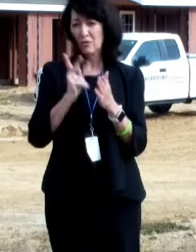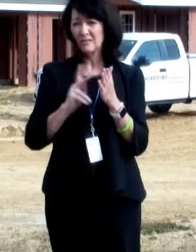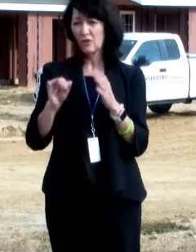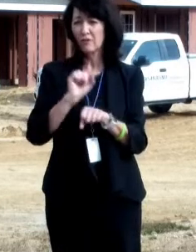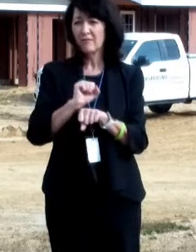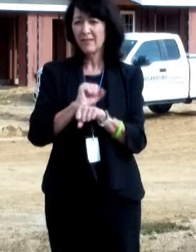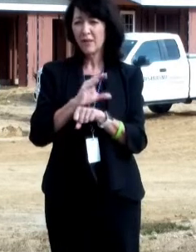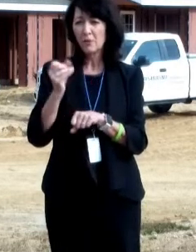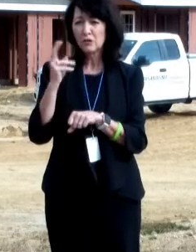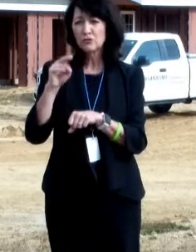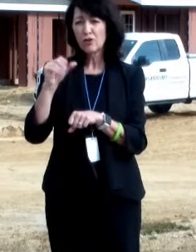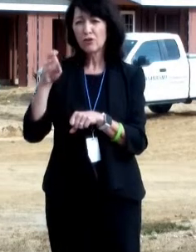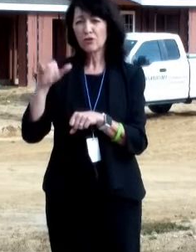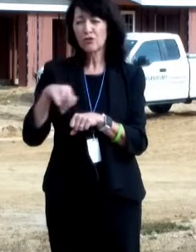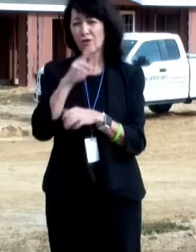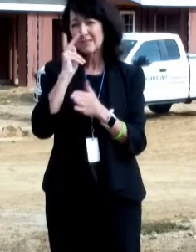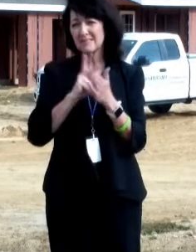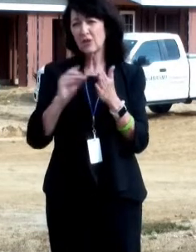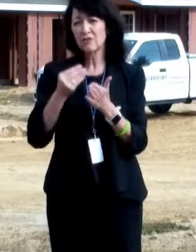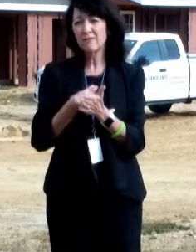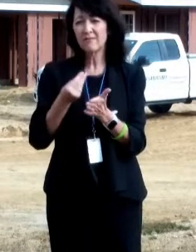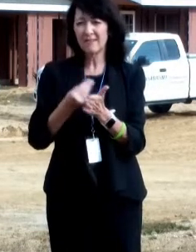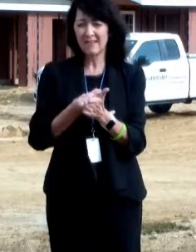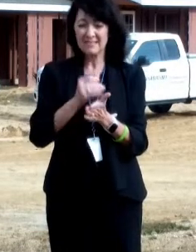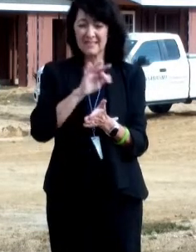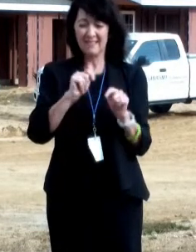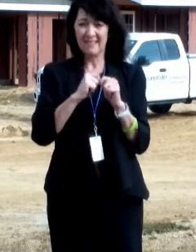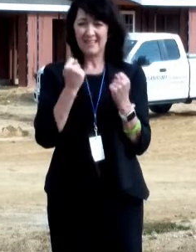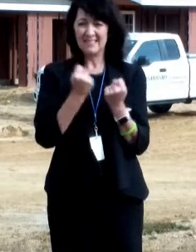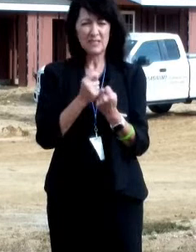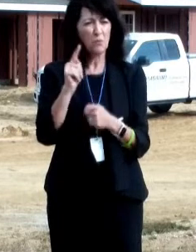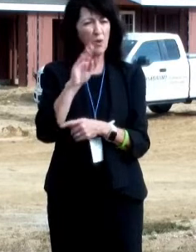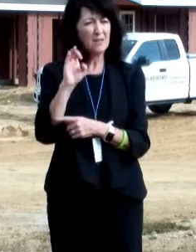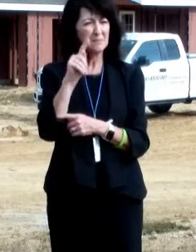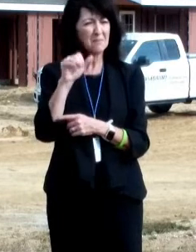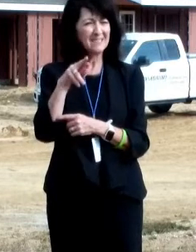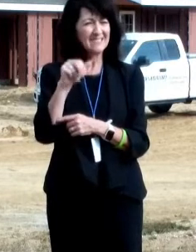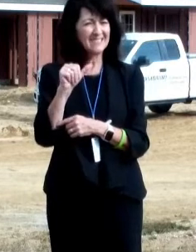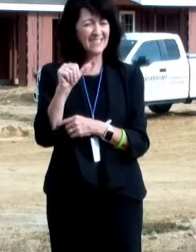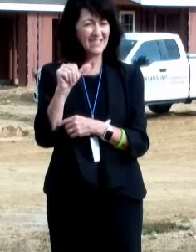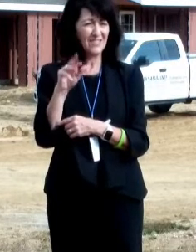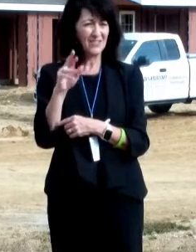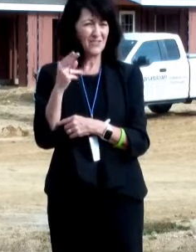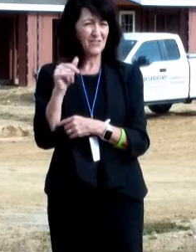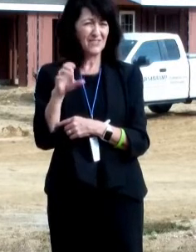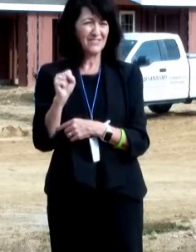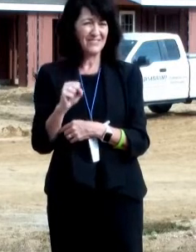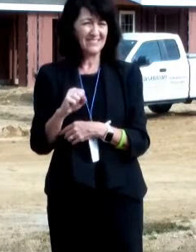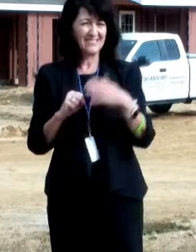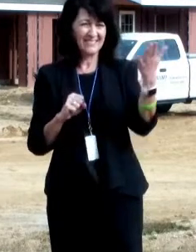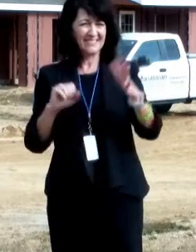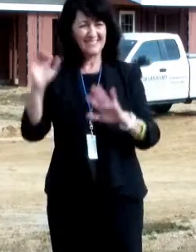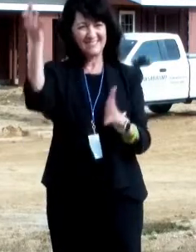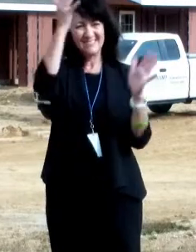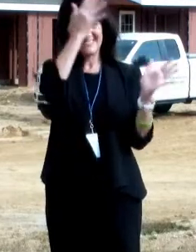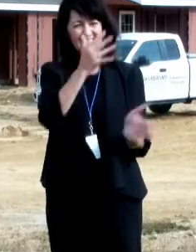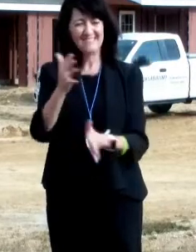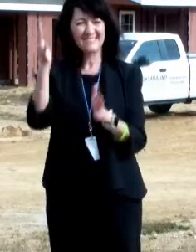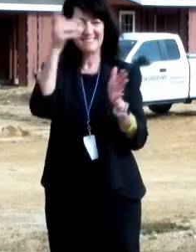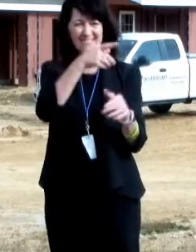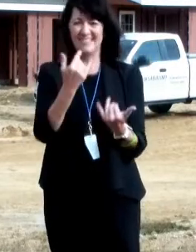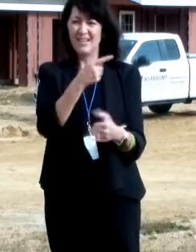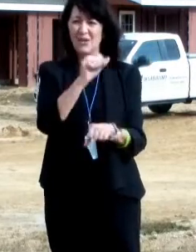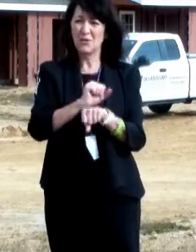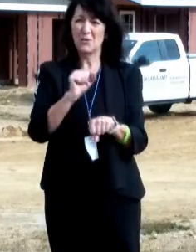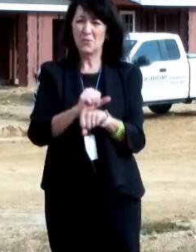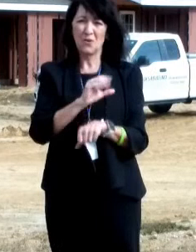Carney was our Secretary of Finance, Bettina, where's Bettina? Bettina Give Tina a great round of applause. She works at Christianity Care